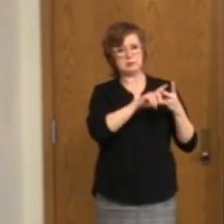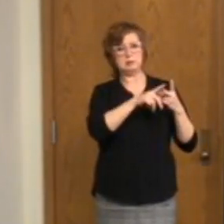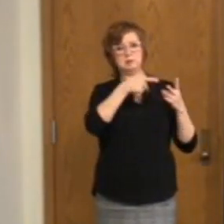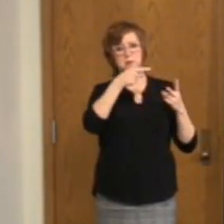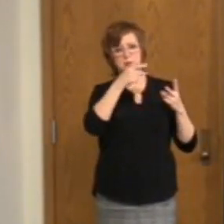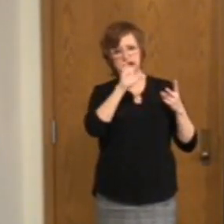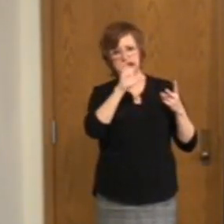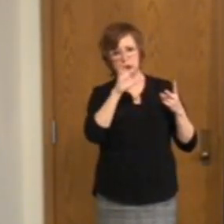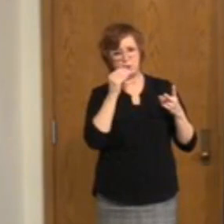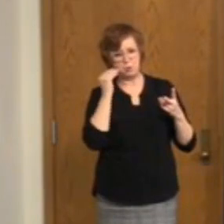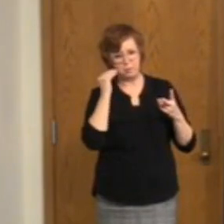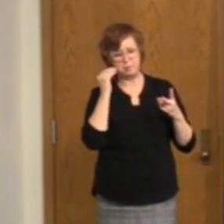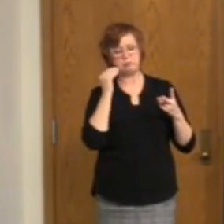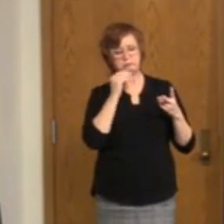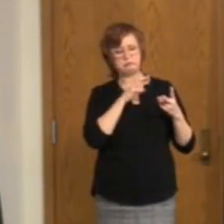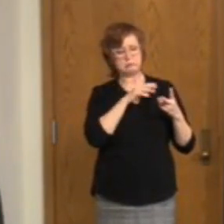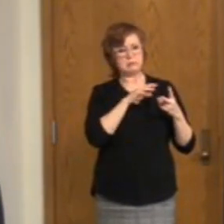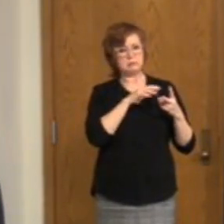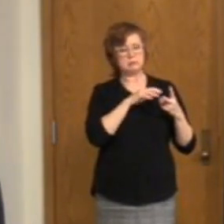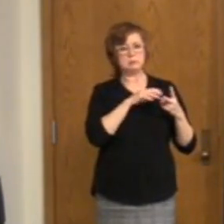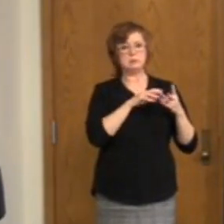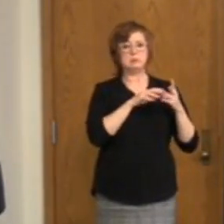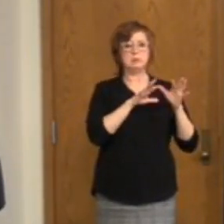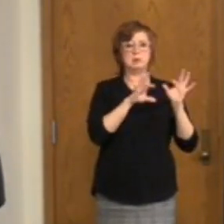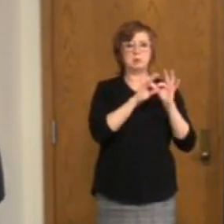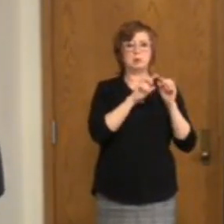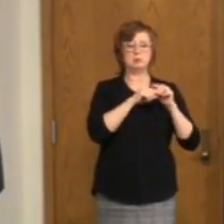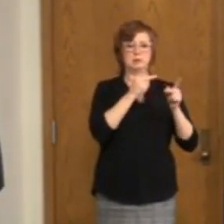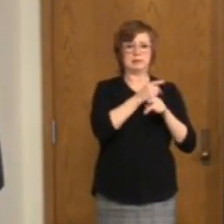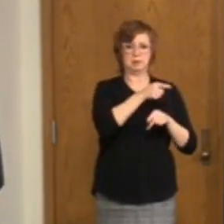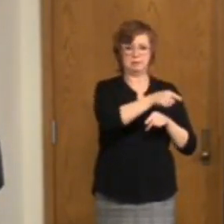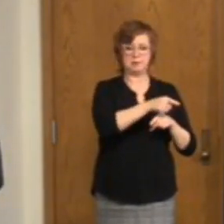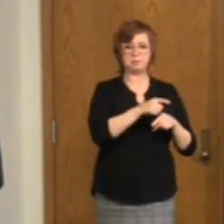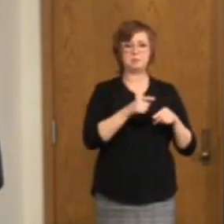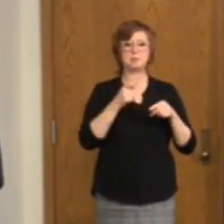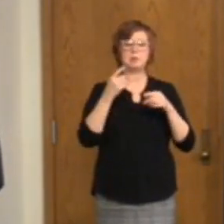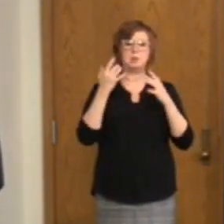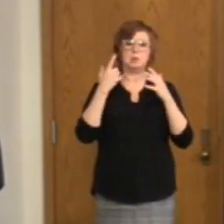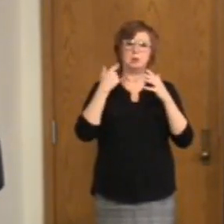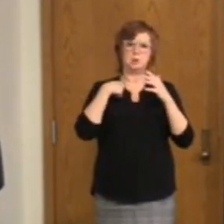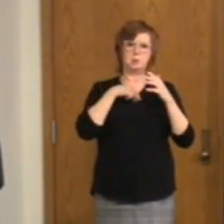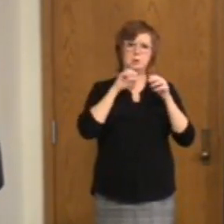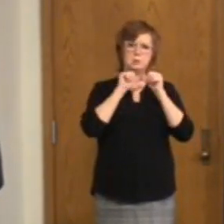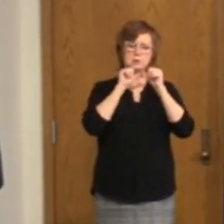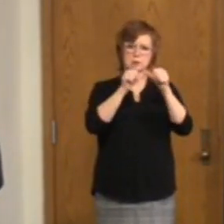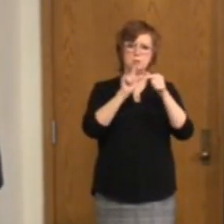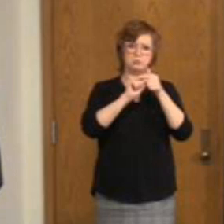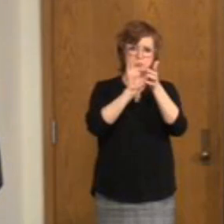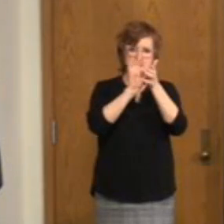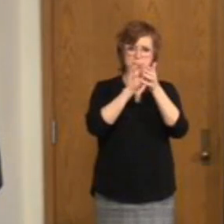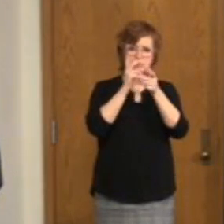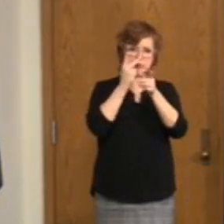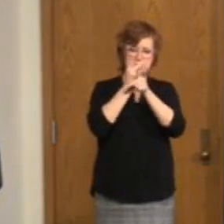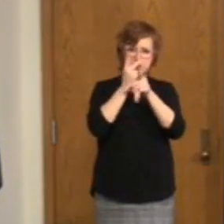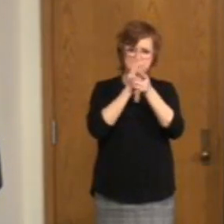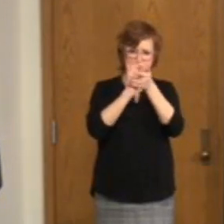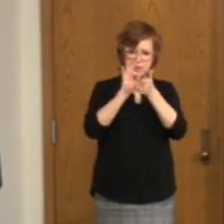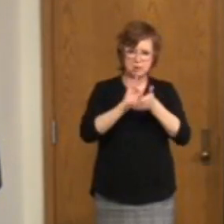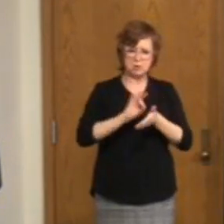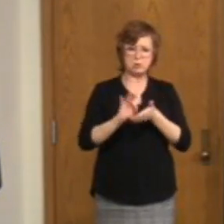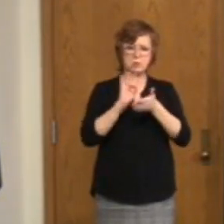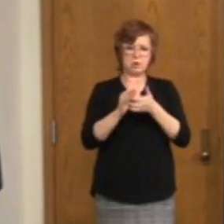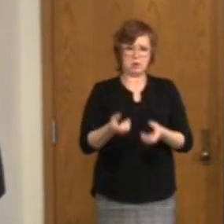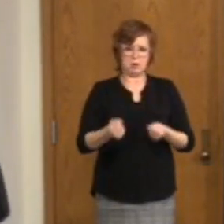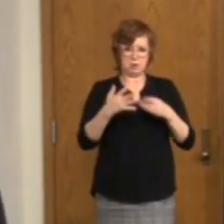homes. And we will continue to carefully compile the data to show the positive impact of vaccination in protecting the most